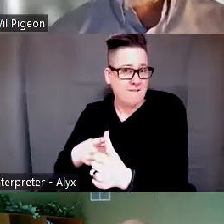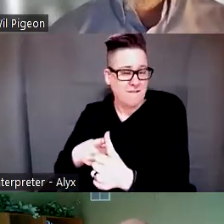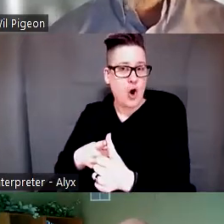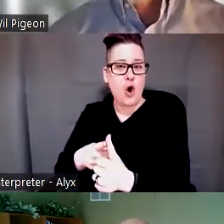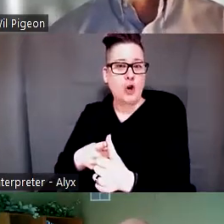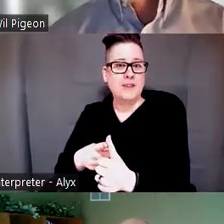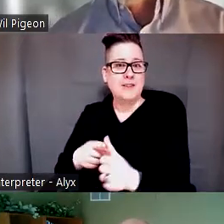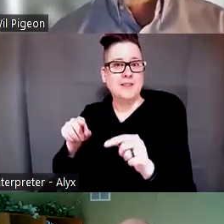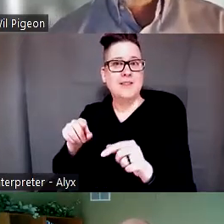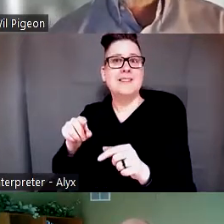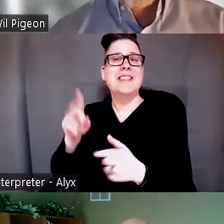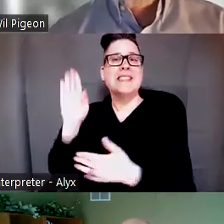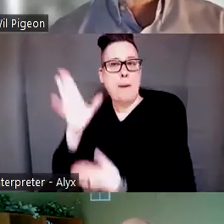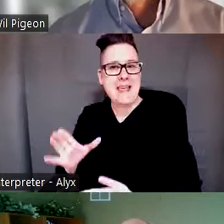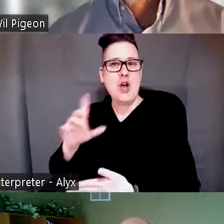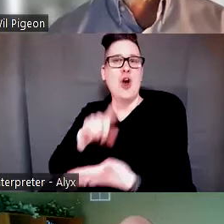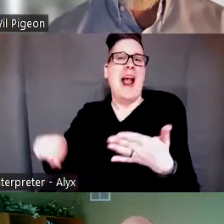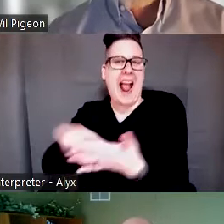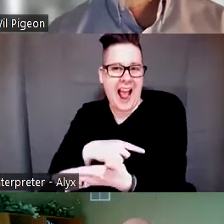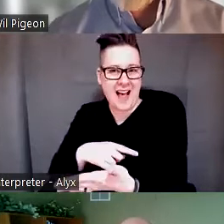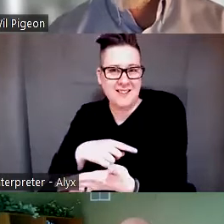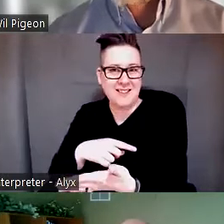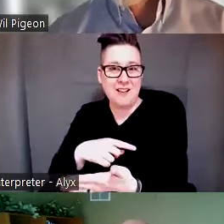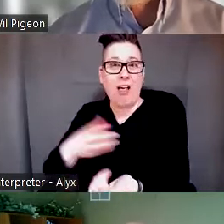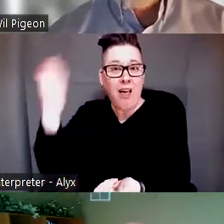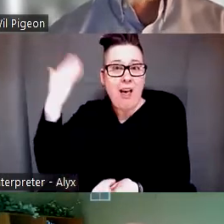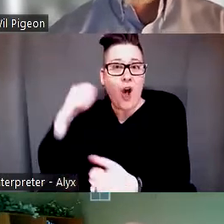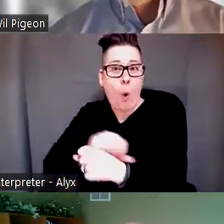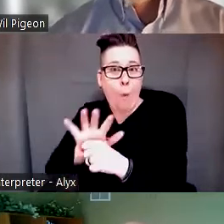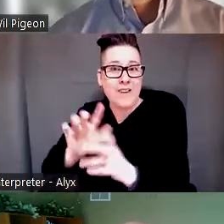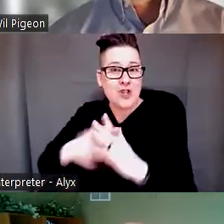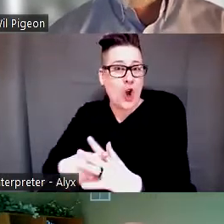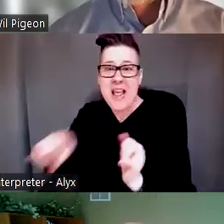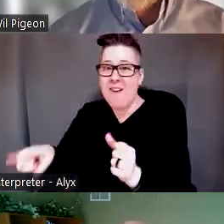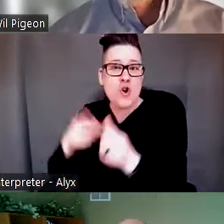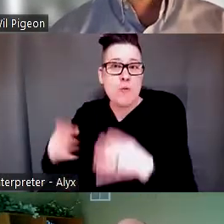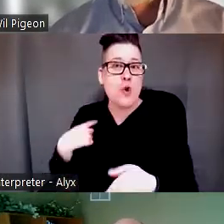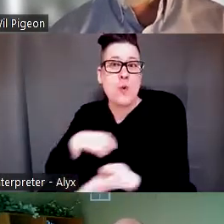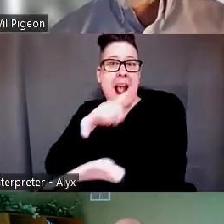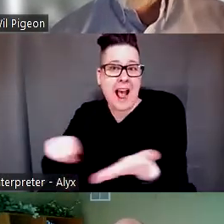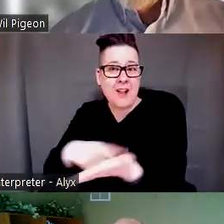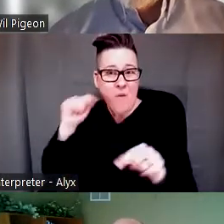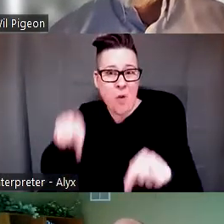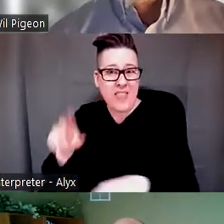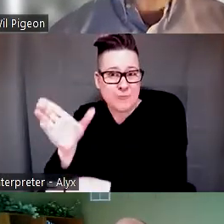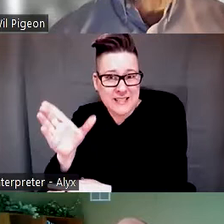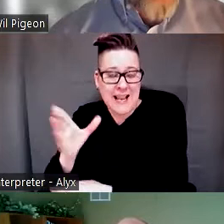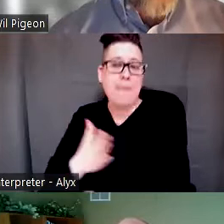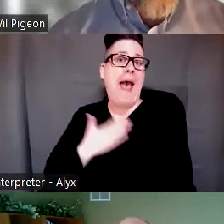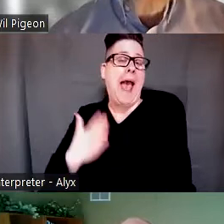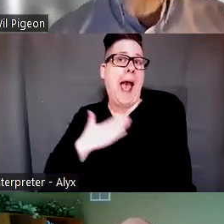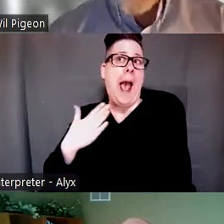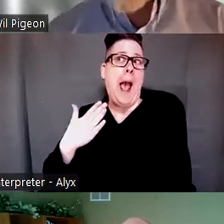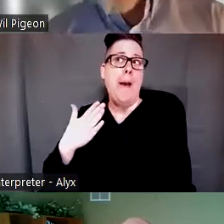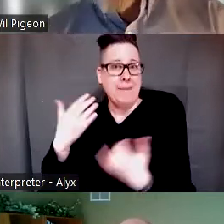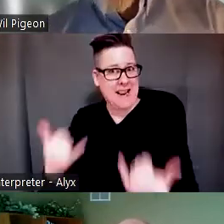to be canceled due to the then new pandemic. So I am very pleased to have him back, or to have him